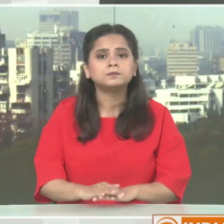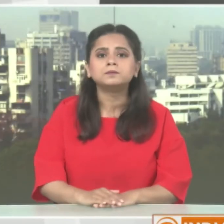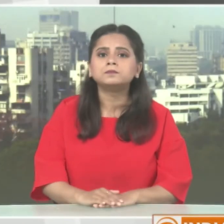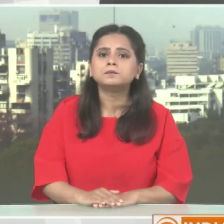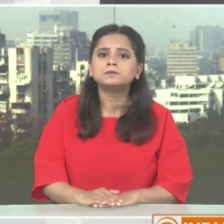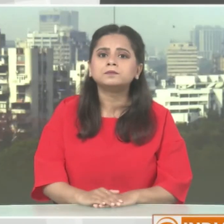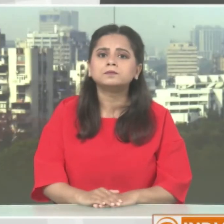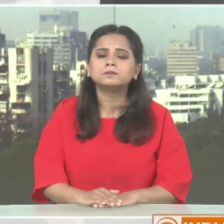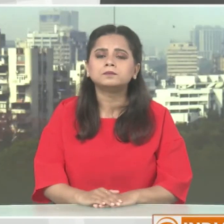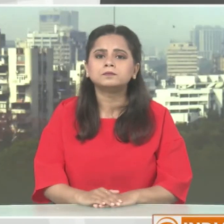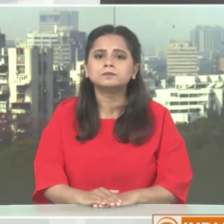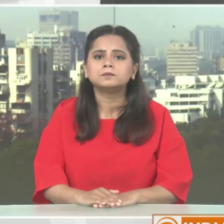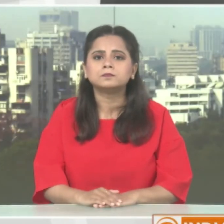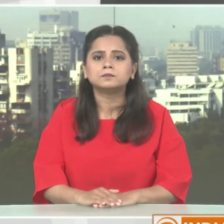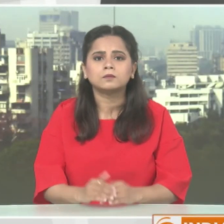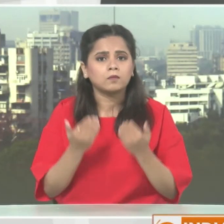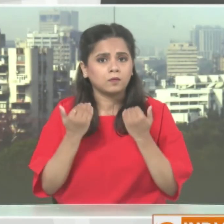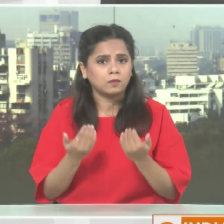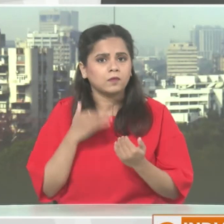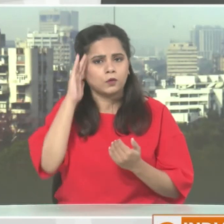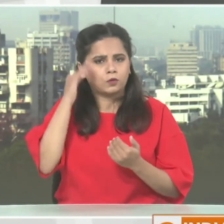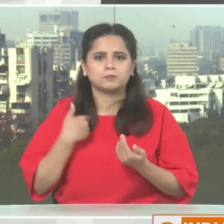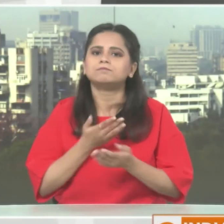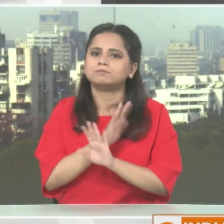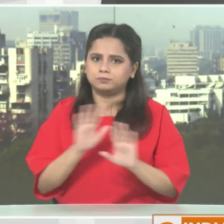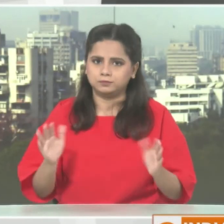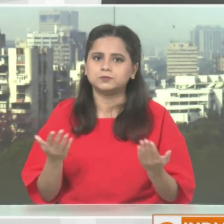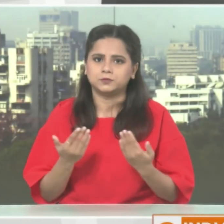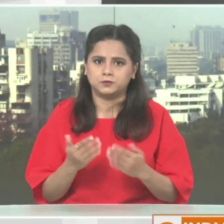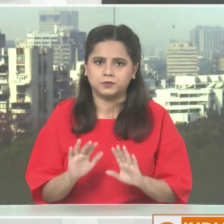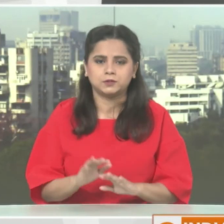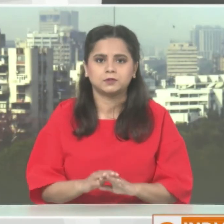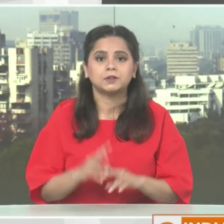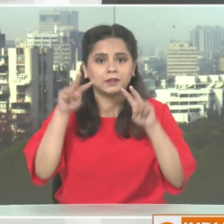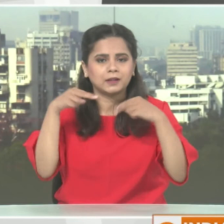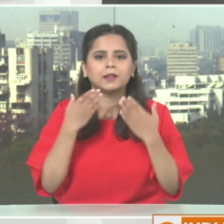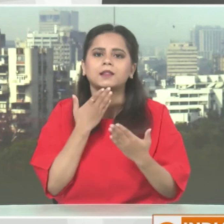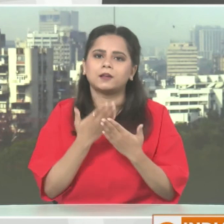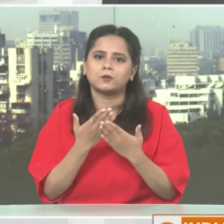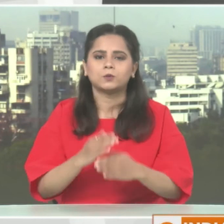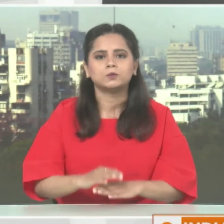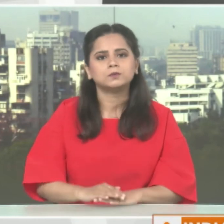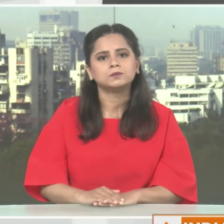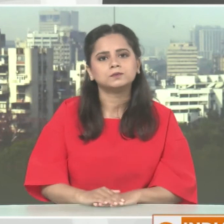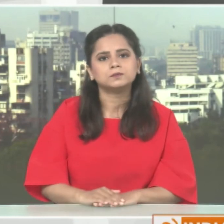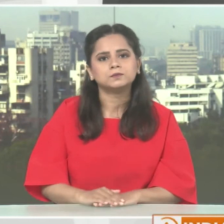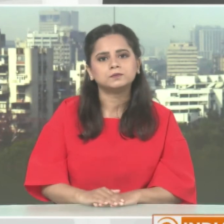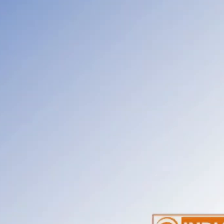And with that, it's a wrap on this edition of the news. Thanks for being with us.